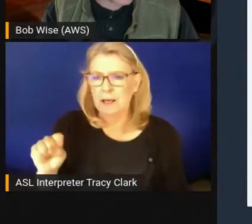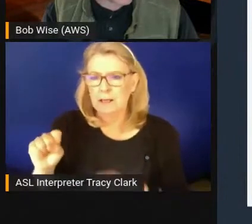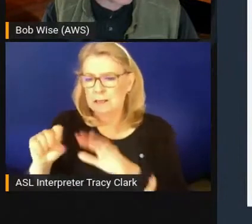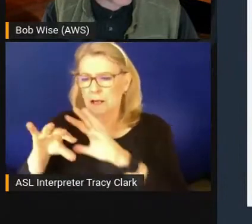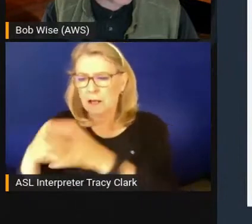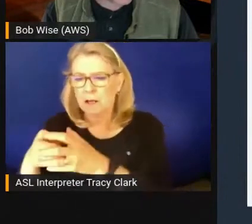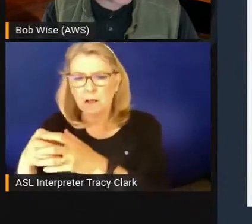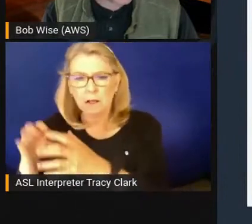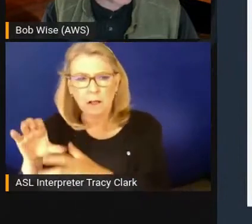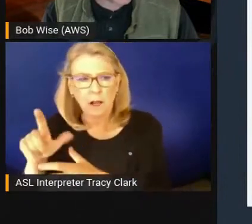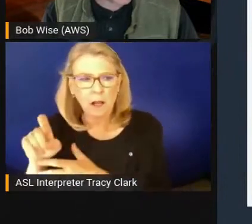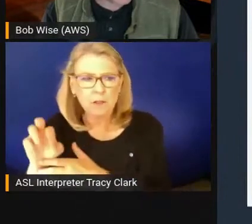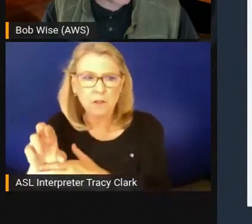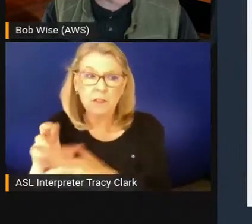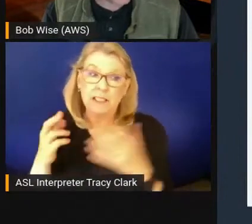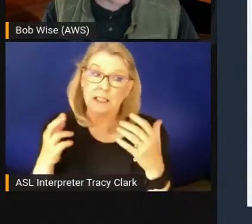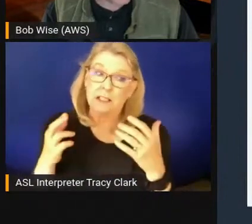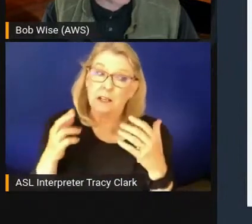on EKS Connector.